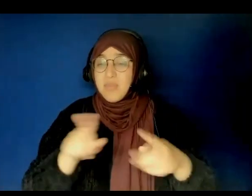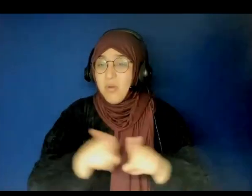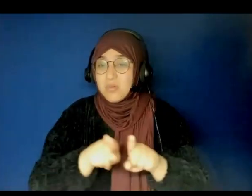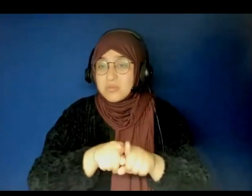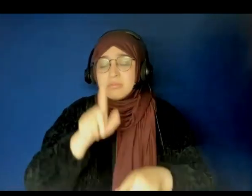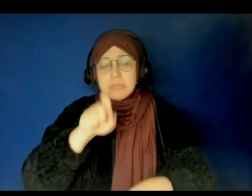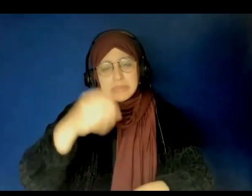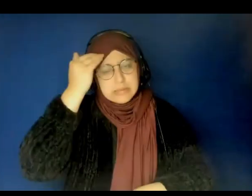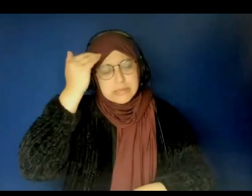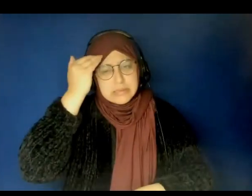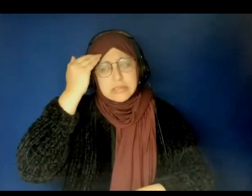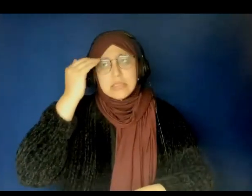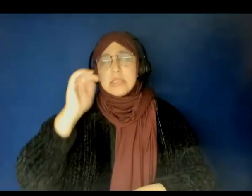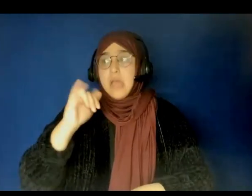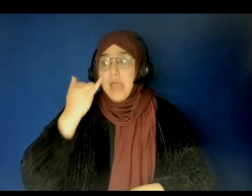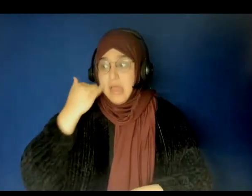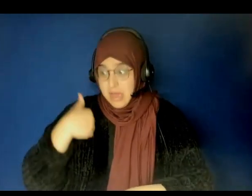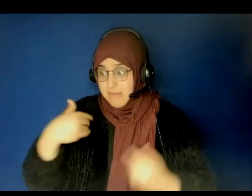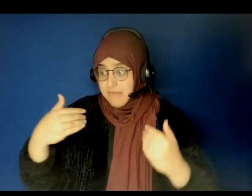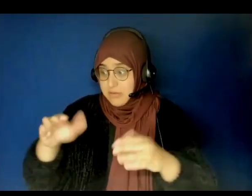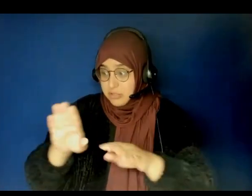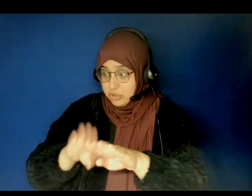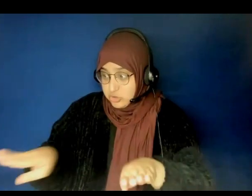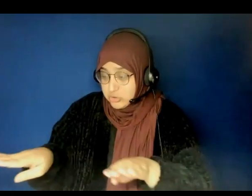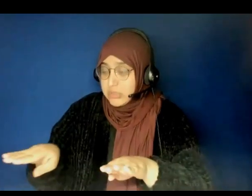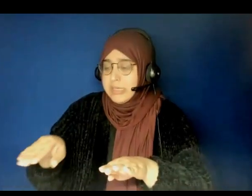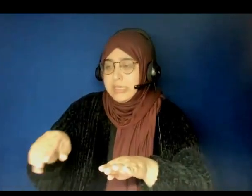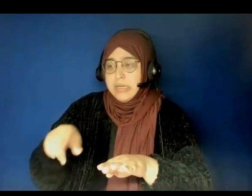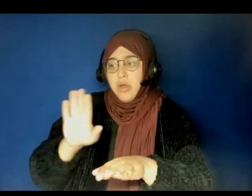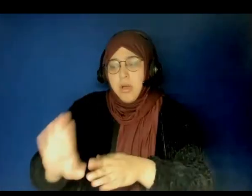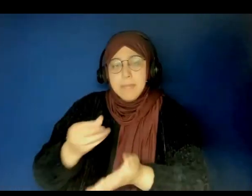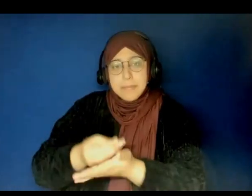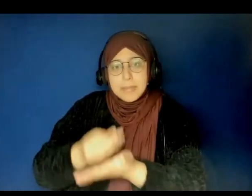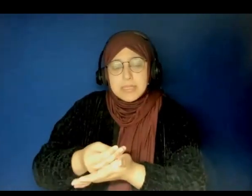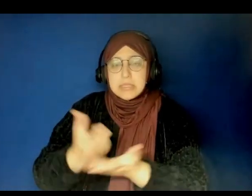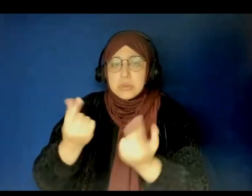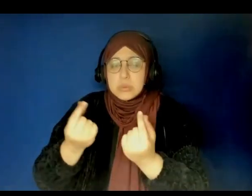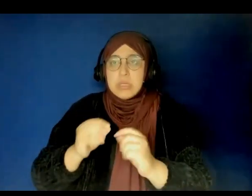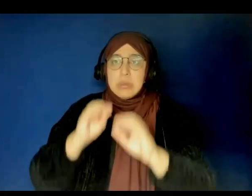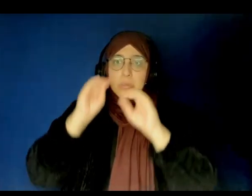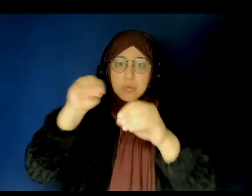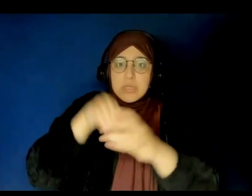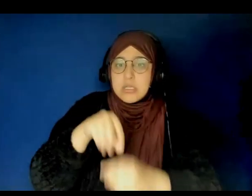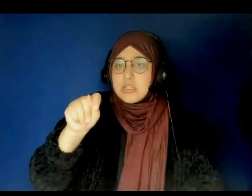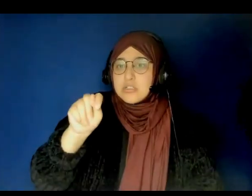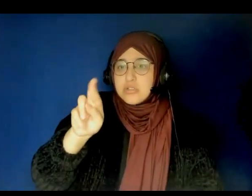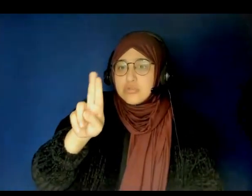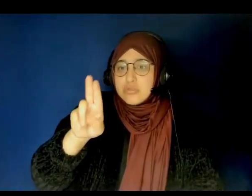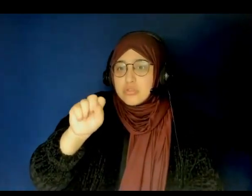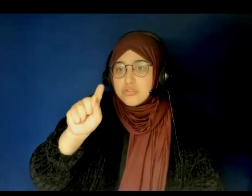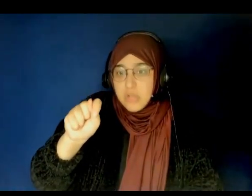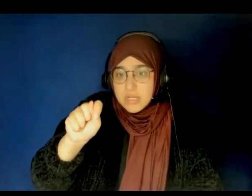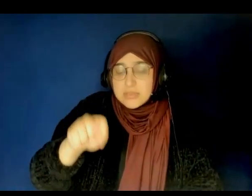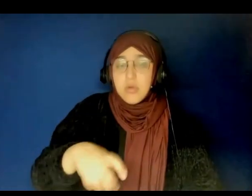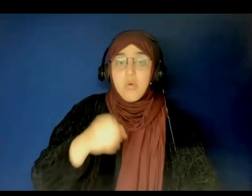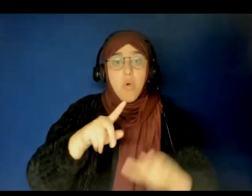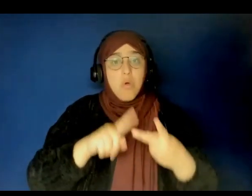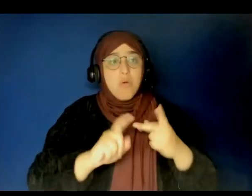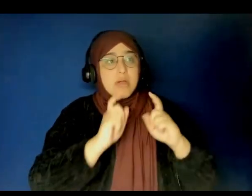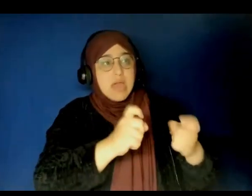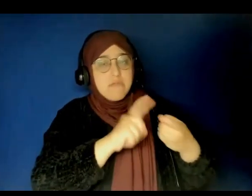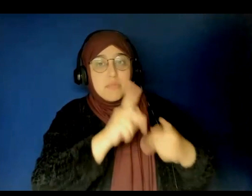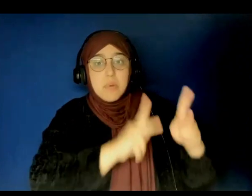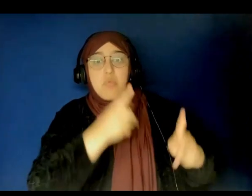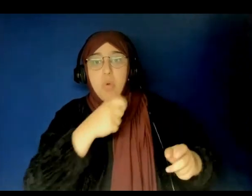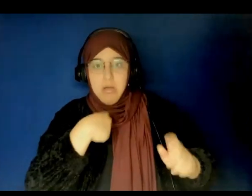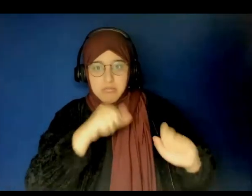is theirs and put it into trusts or into the hands of trustworthy people who will be able to keep that for them until they